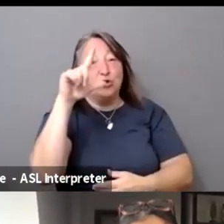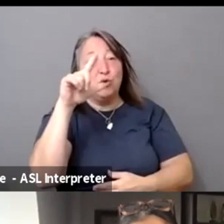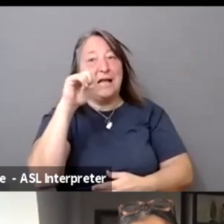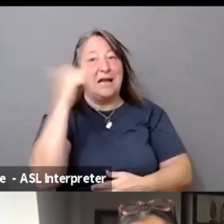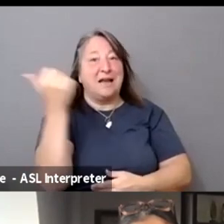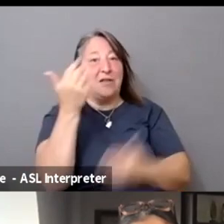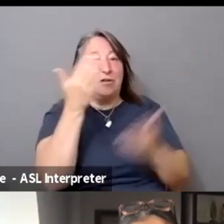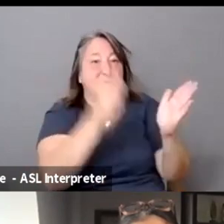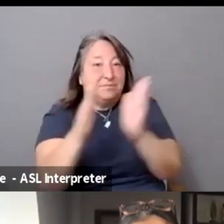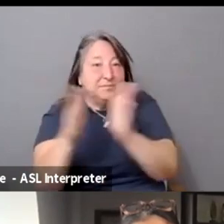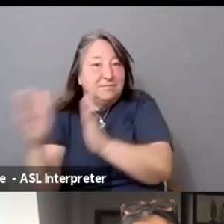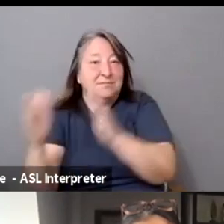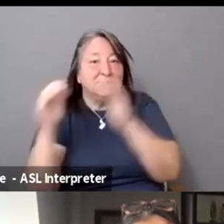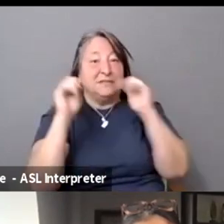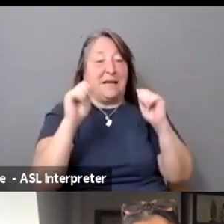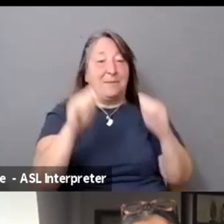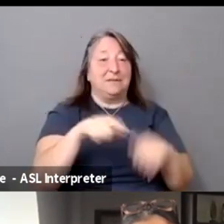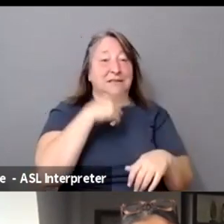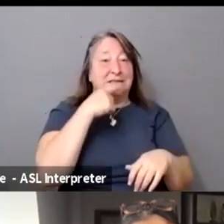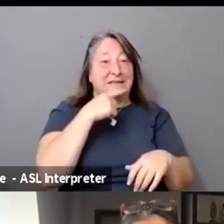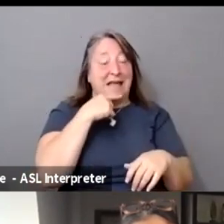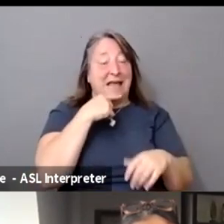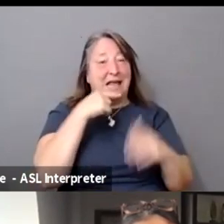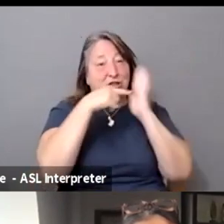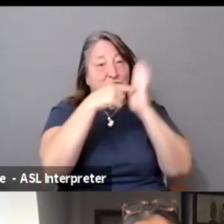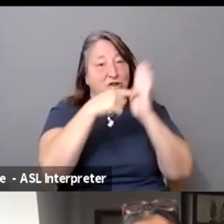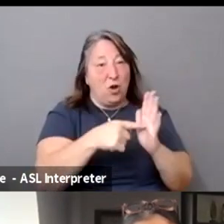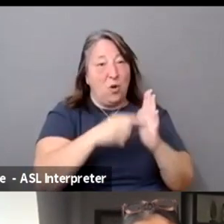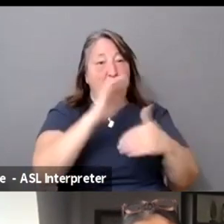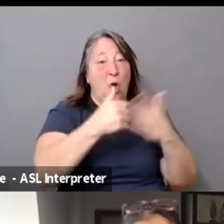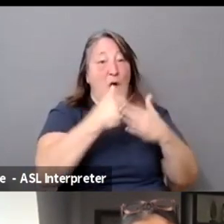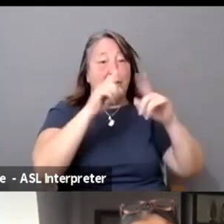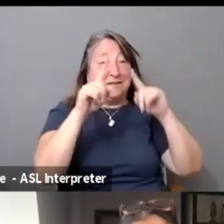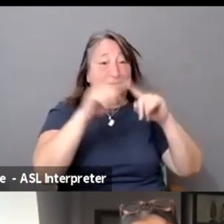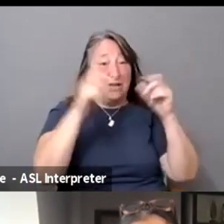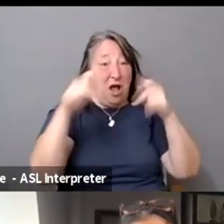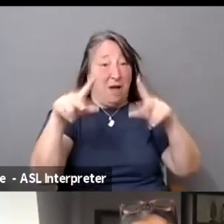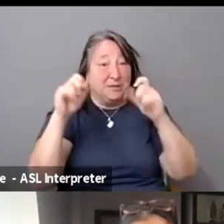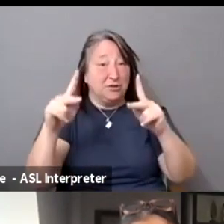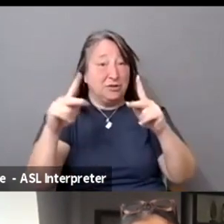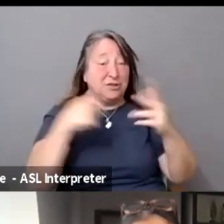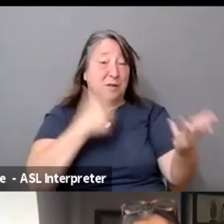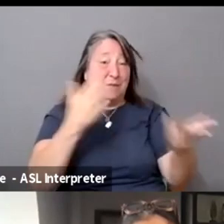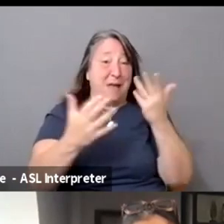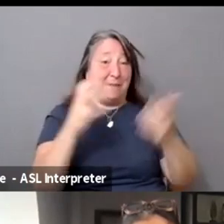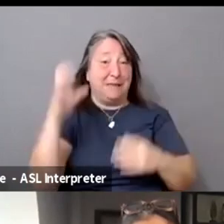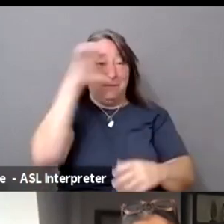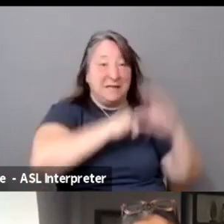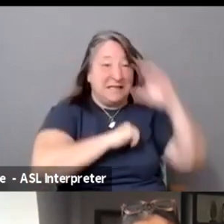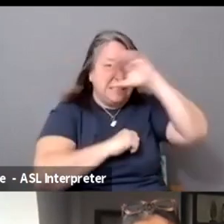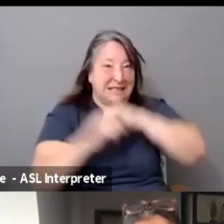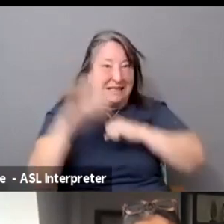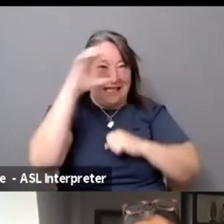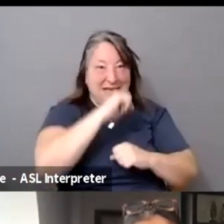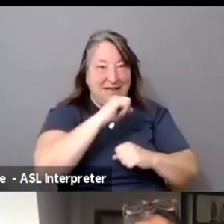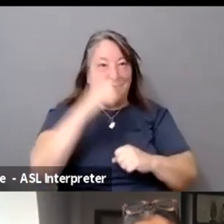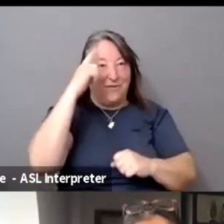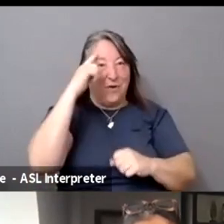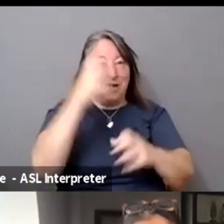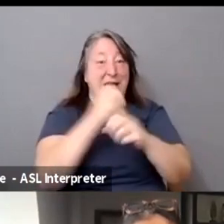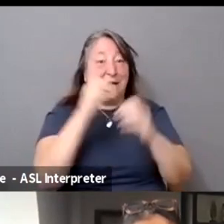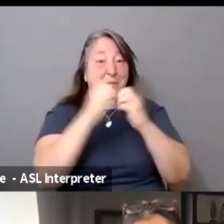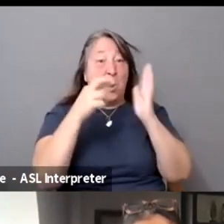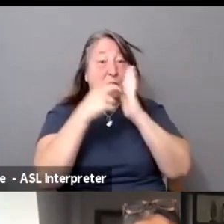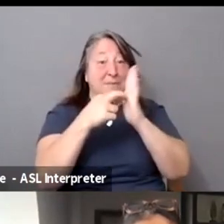able to say, to point out all of the different opportunities that we might be missing in terms of getting more representation on